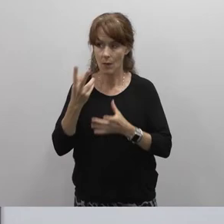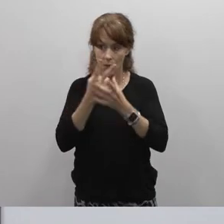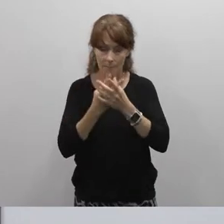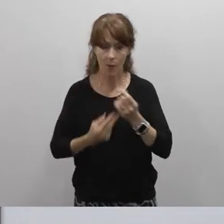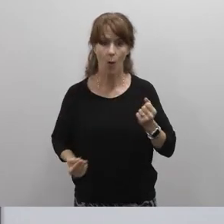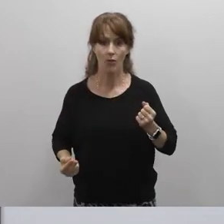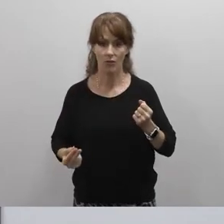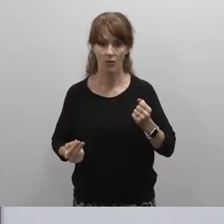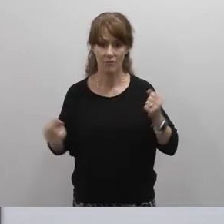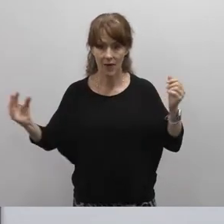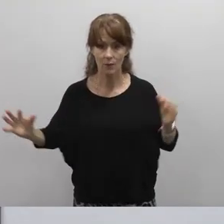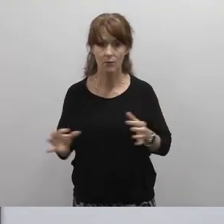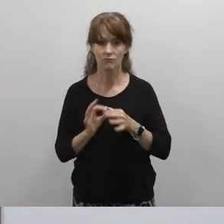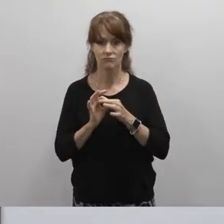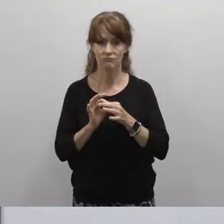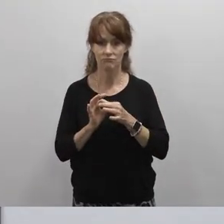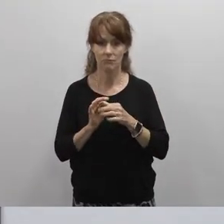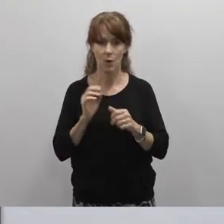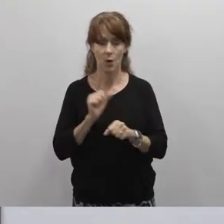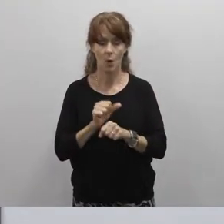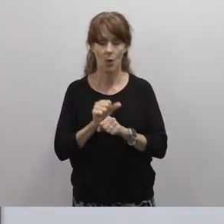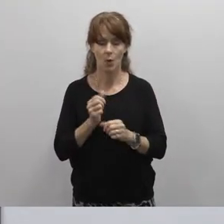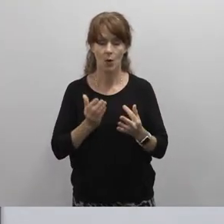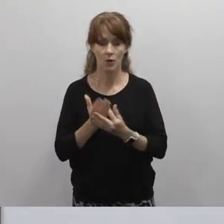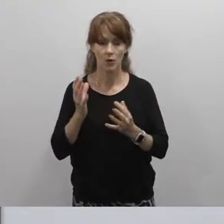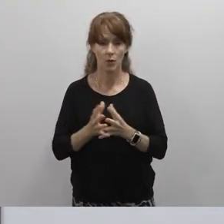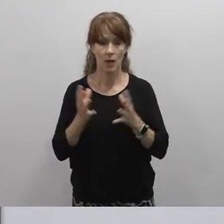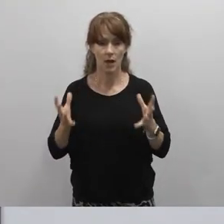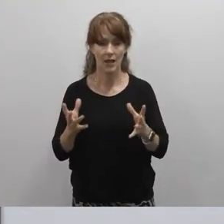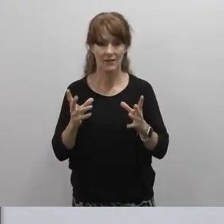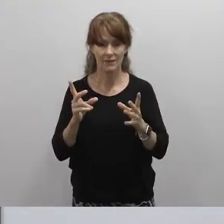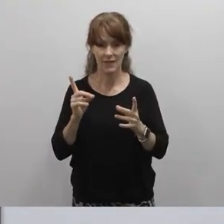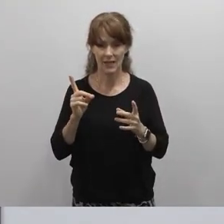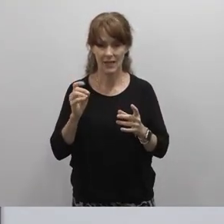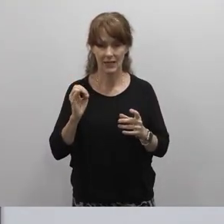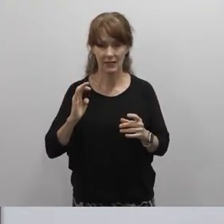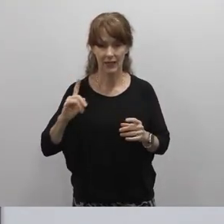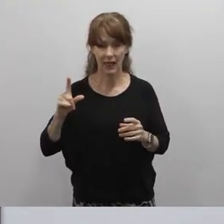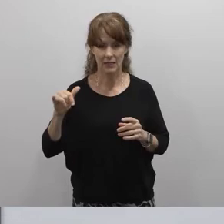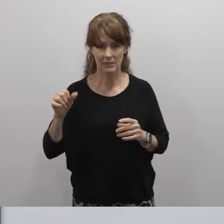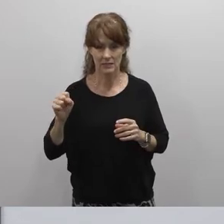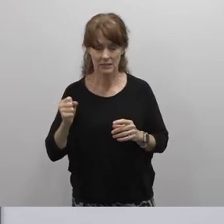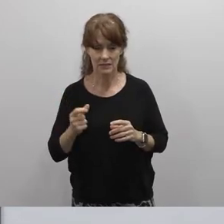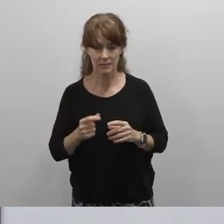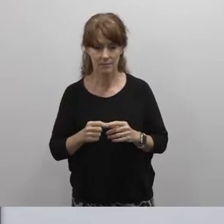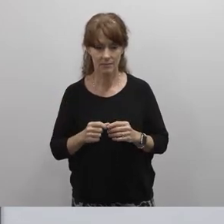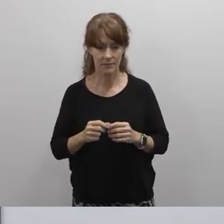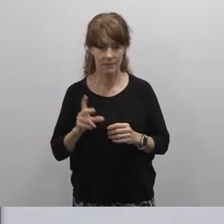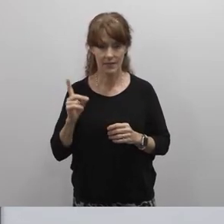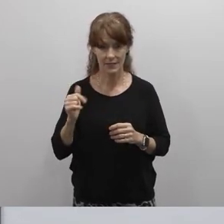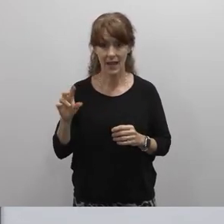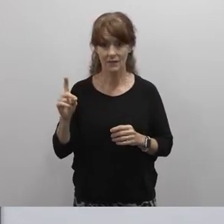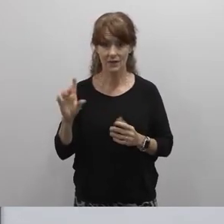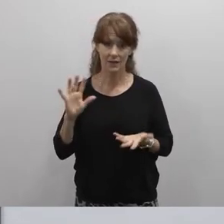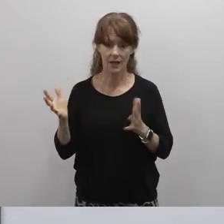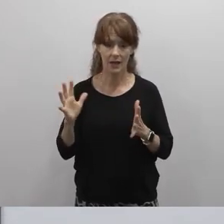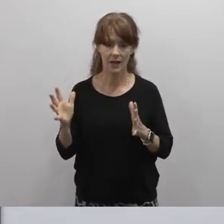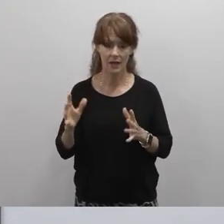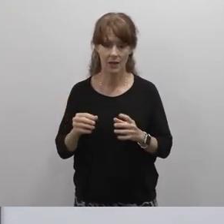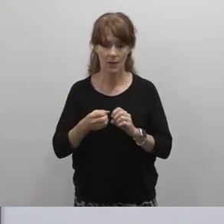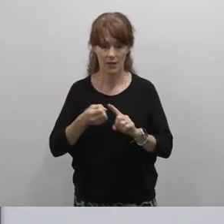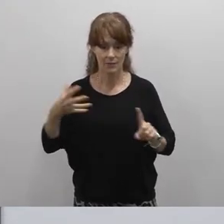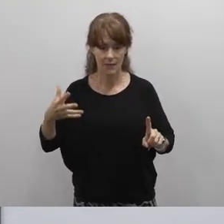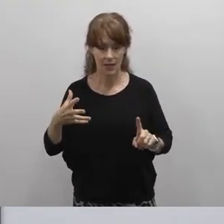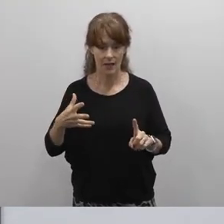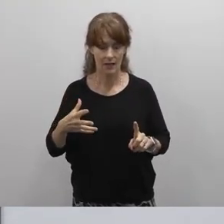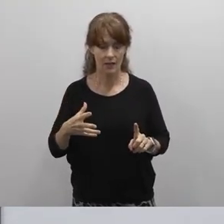were united, and that we worked through a lot of the details that David will kind of like really expand